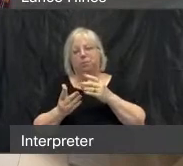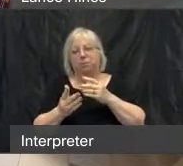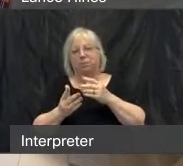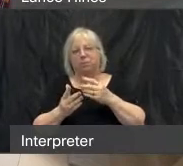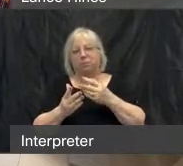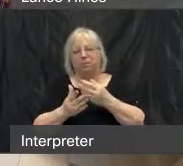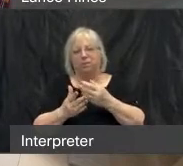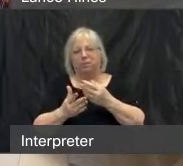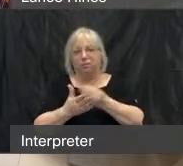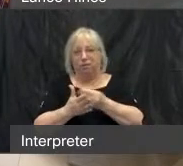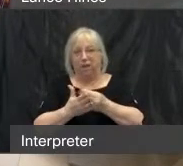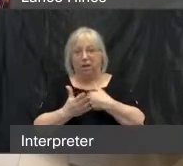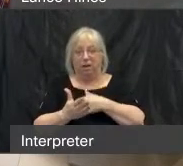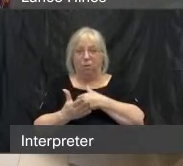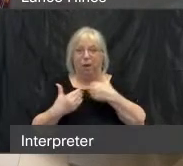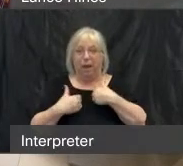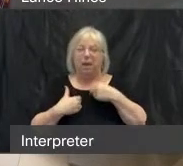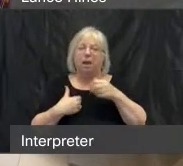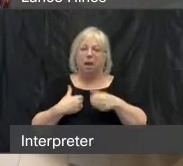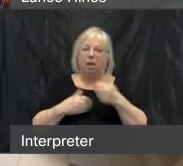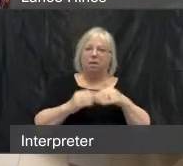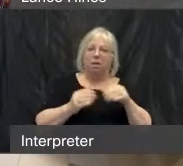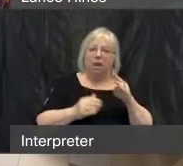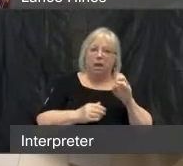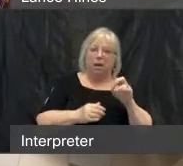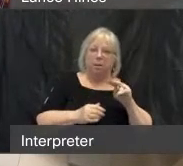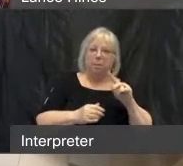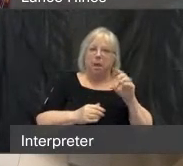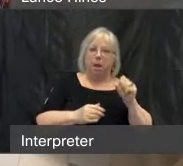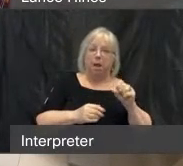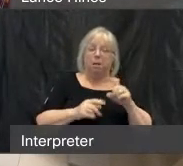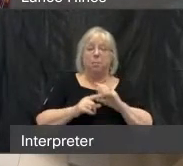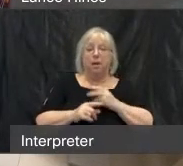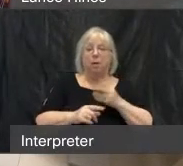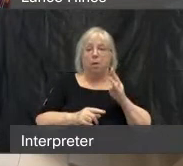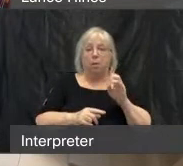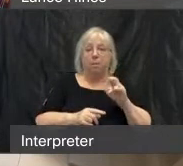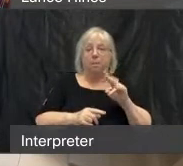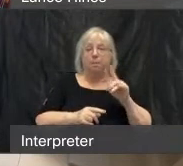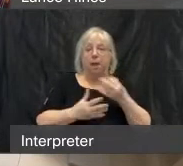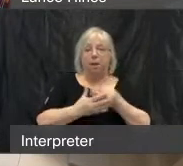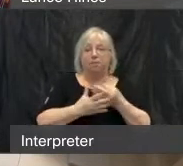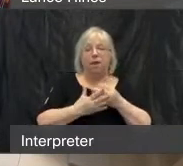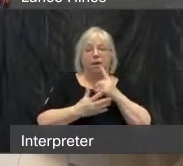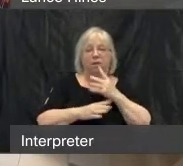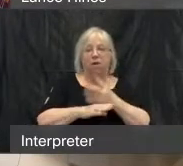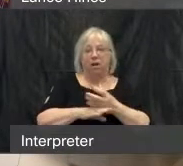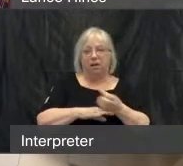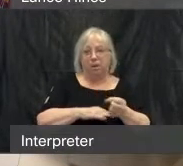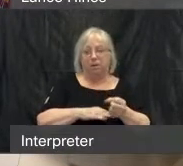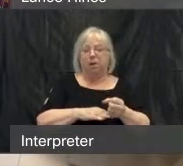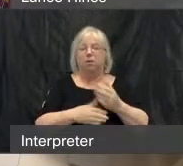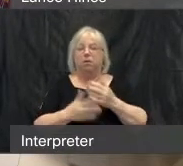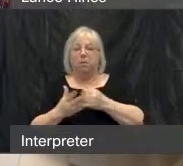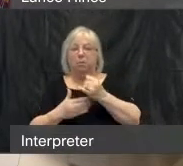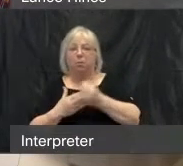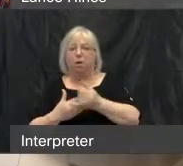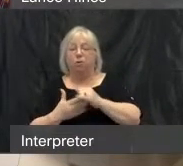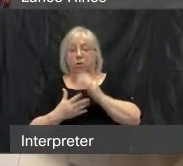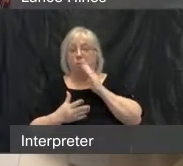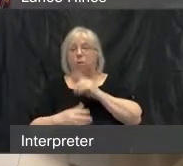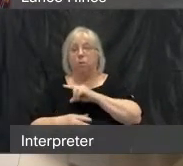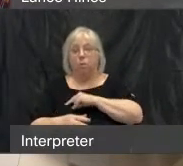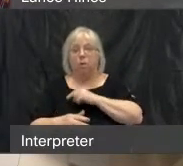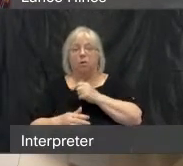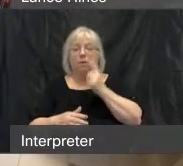other than bond issues. And our bond funds are also expiring. So some of the projects that would qualify for bond